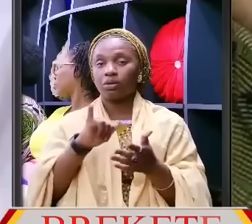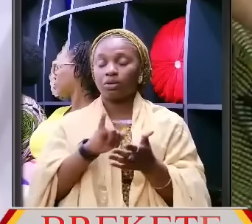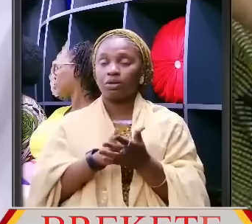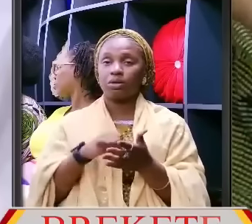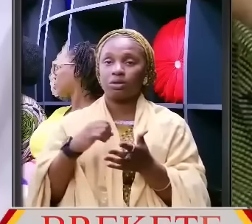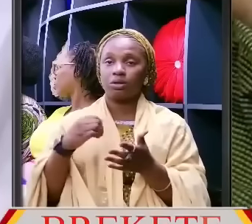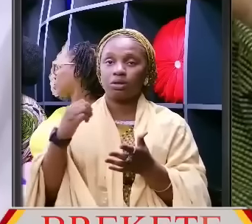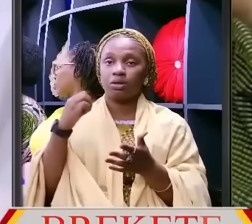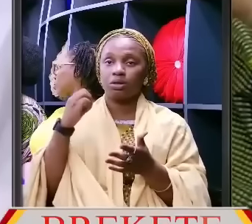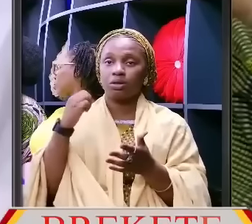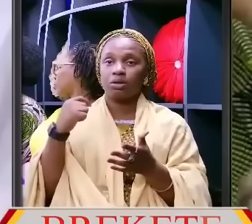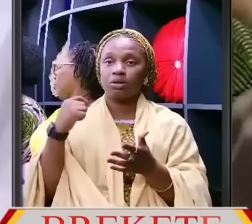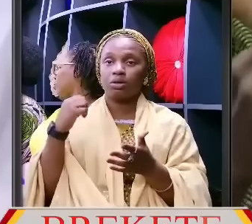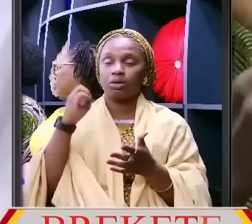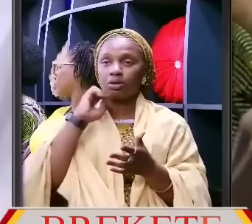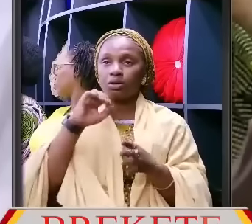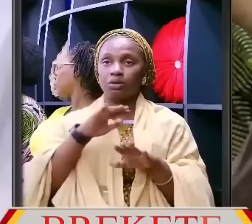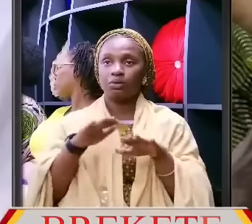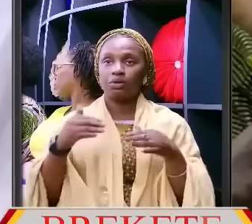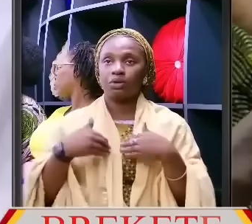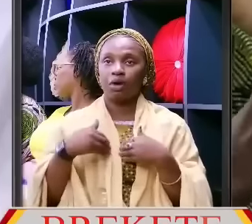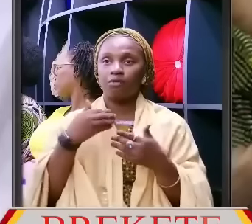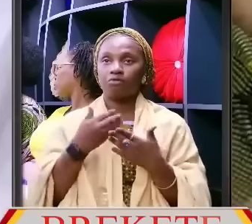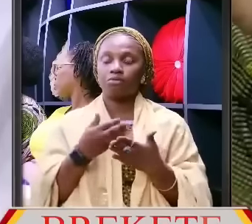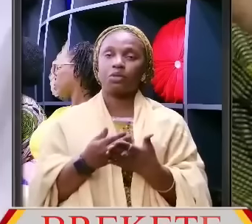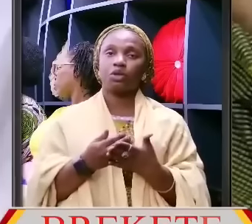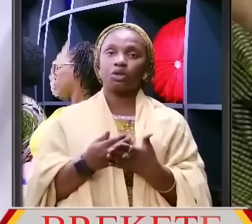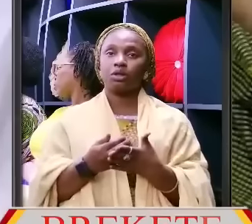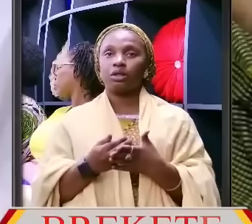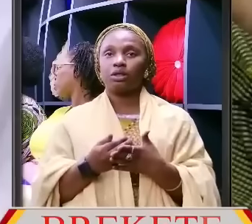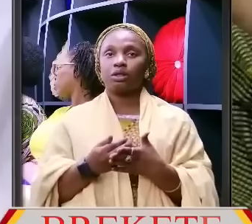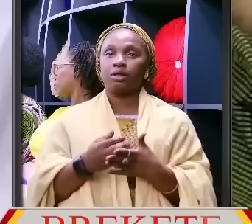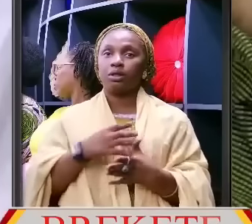sick. I said, 3 years now, I don't feel doing it.